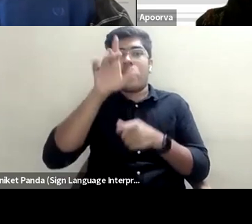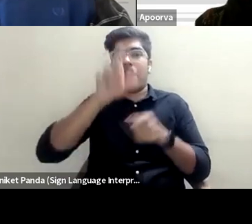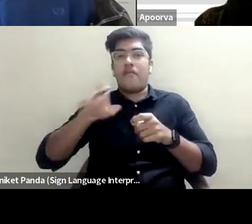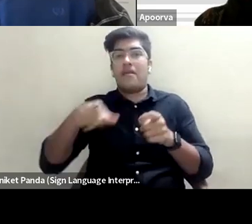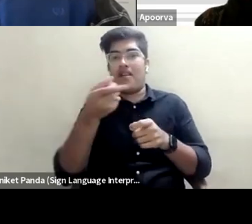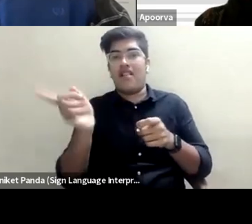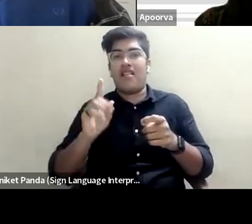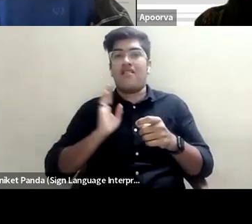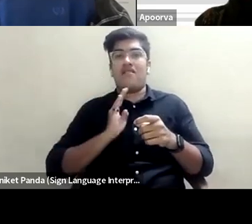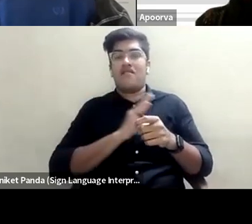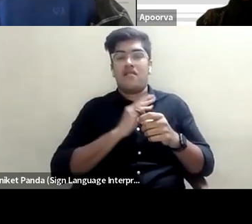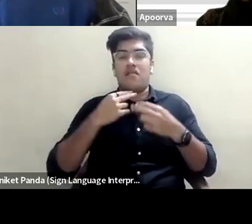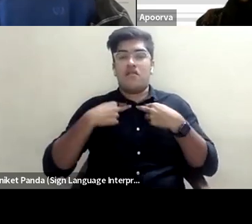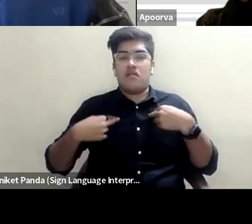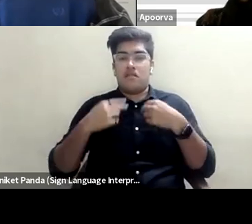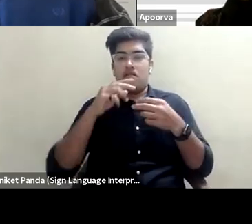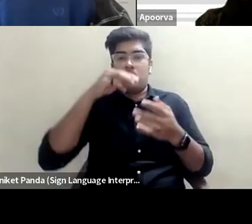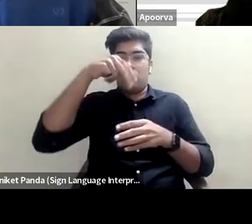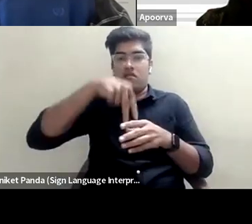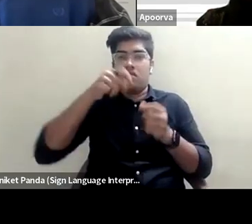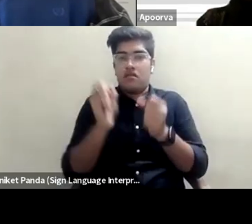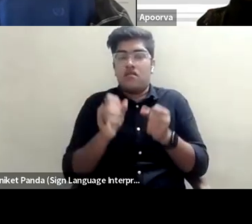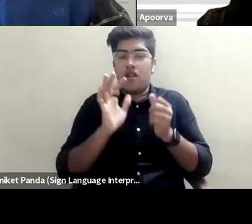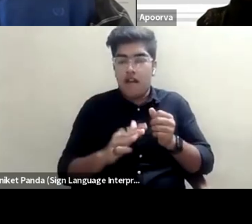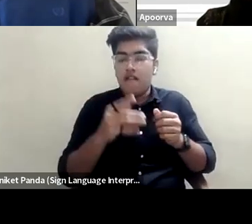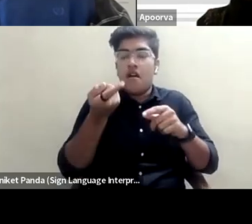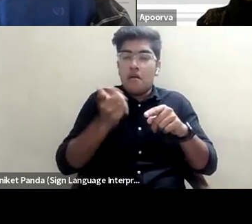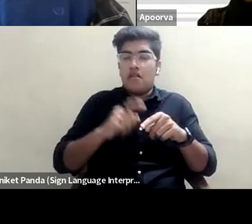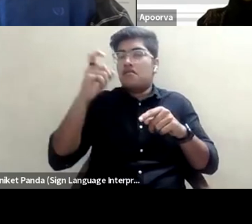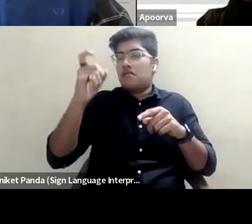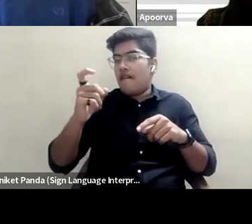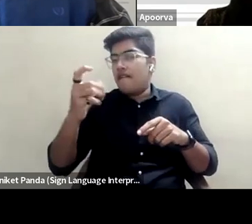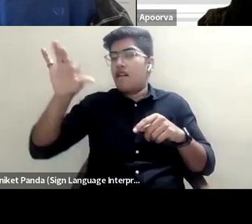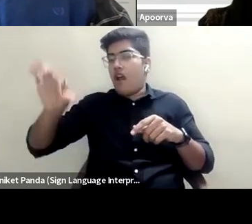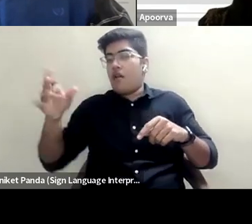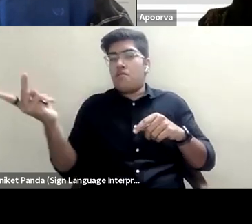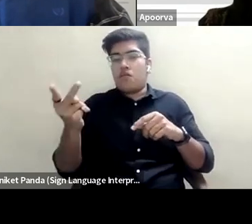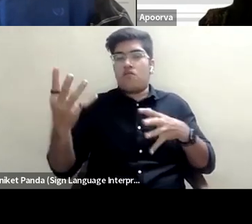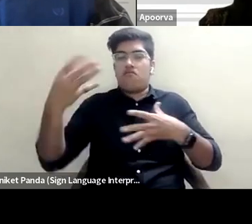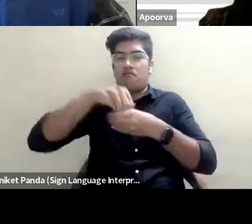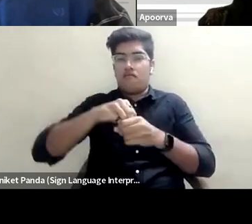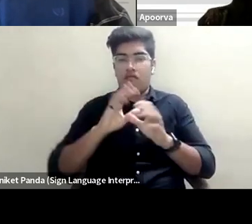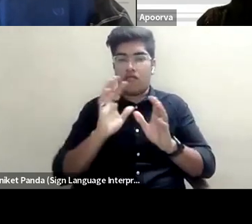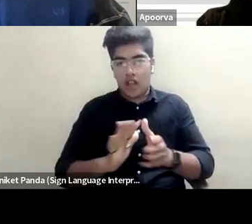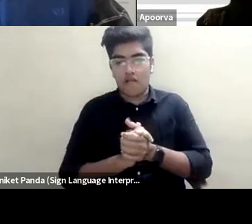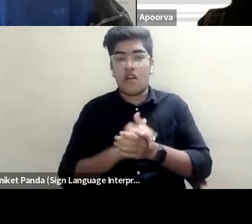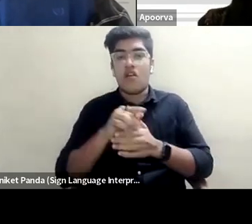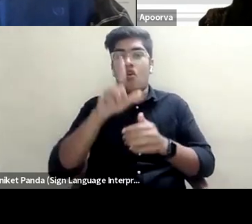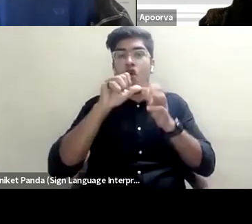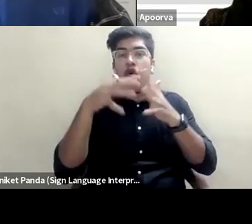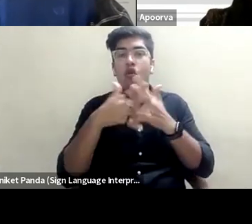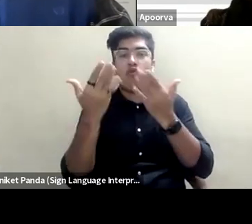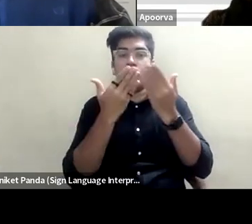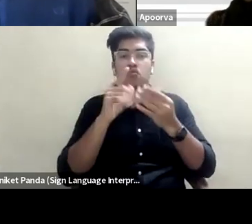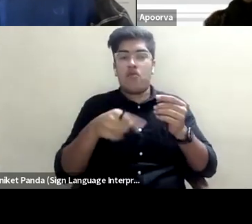benches. Since Vidhi alluded to the importance of this portal for law students, Vidhi will